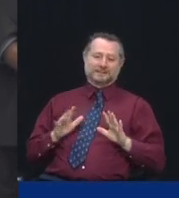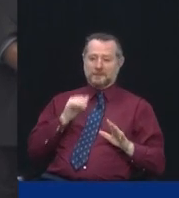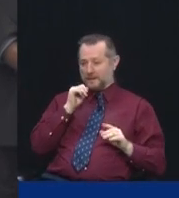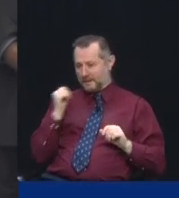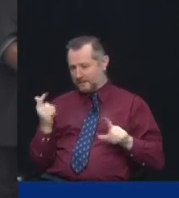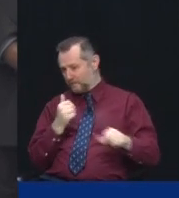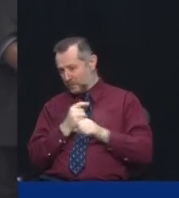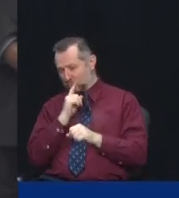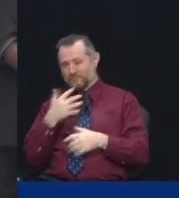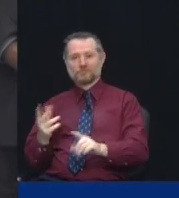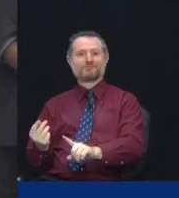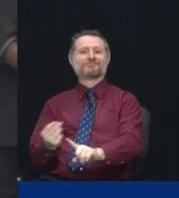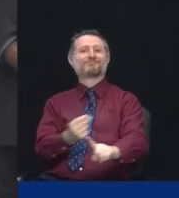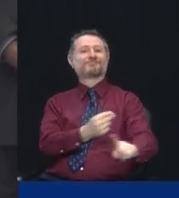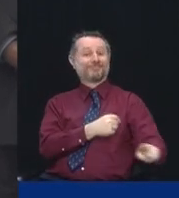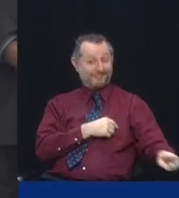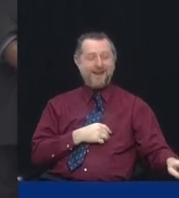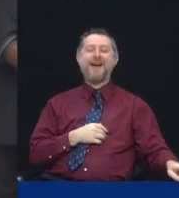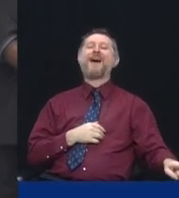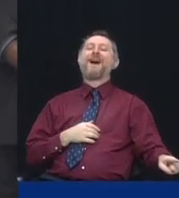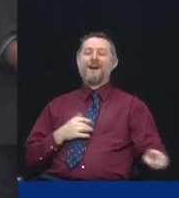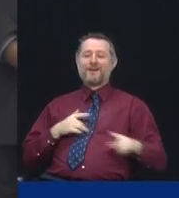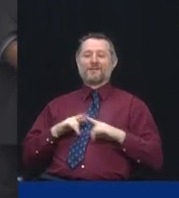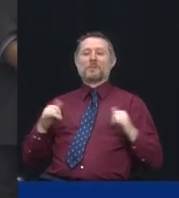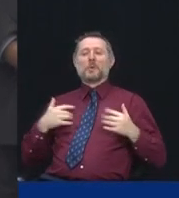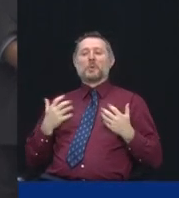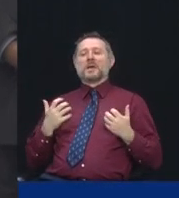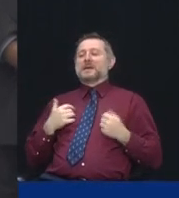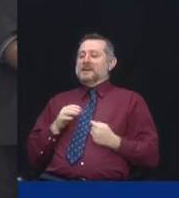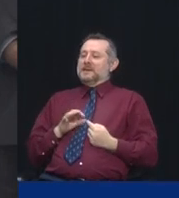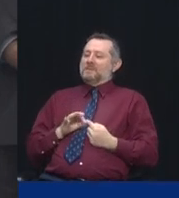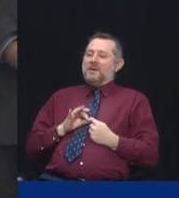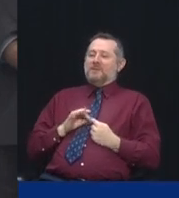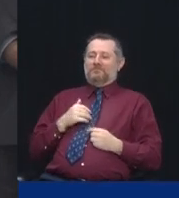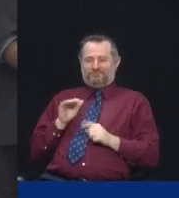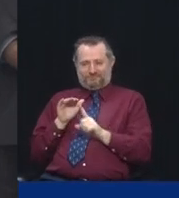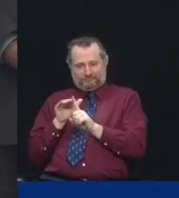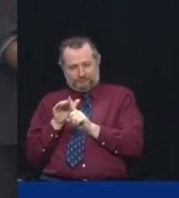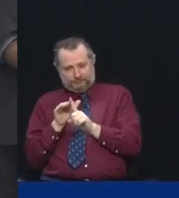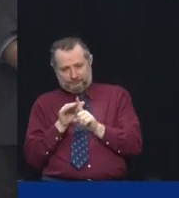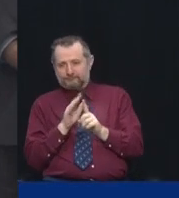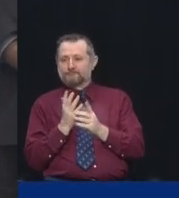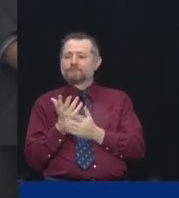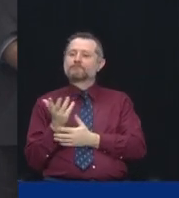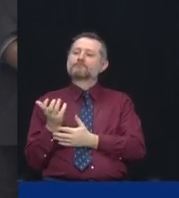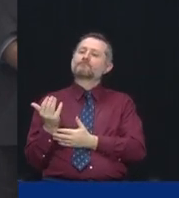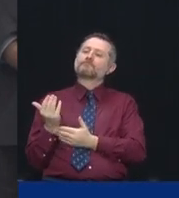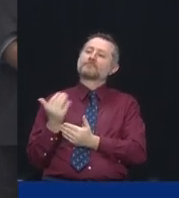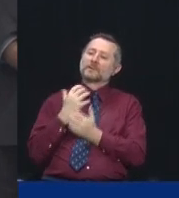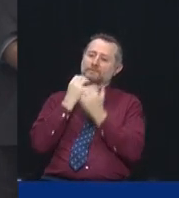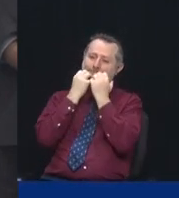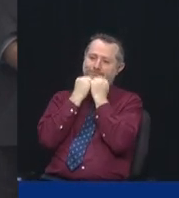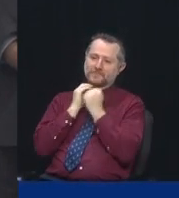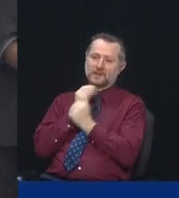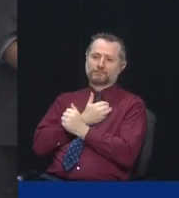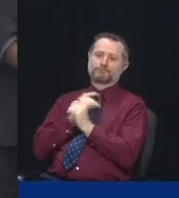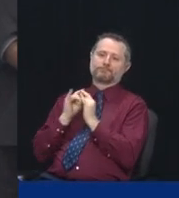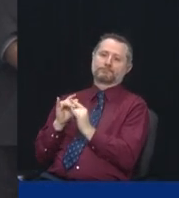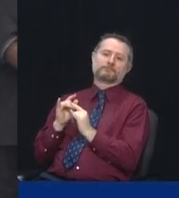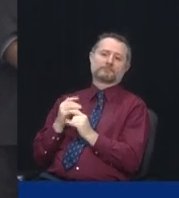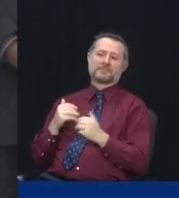send out a special appeal to our beloved young people in this